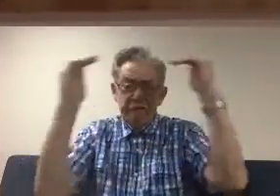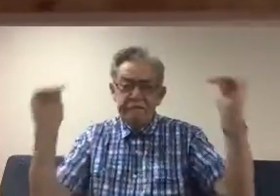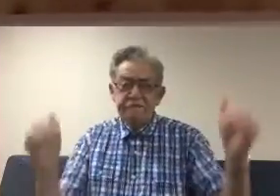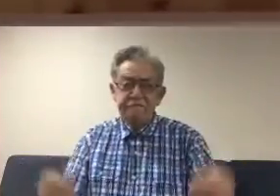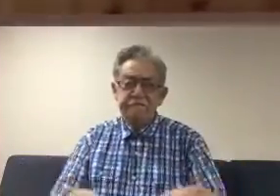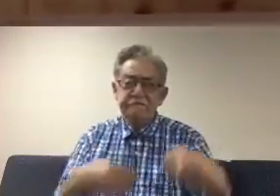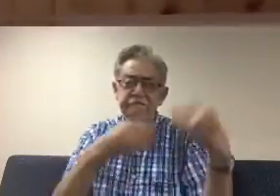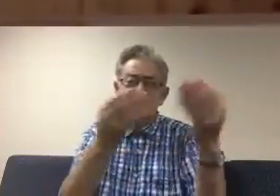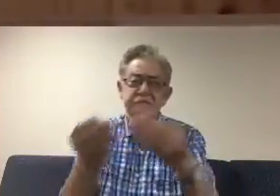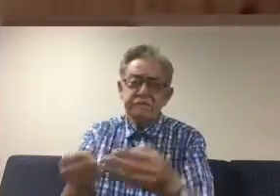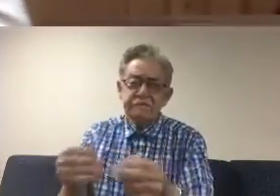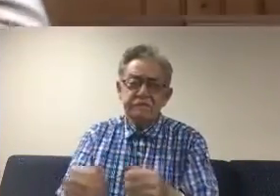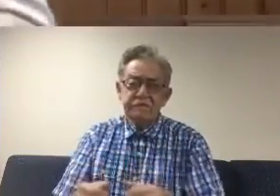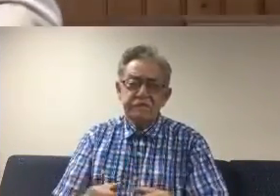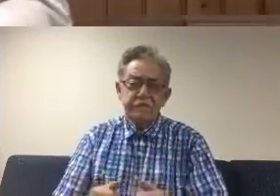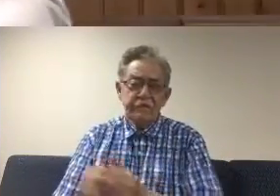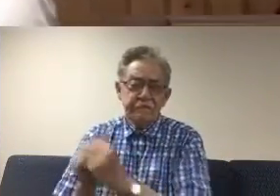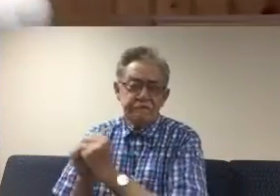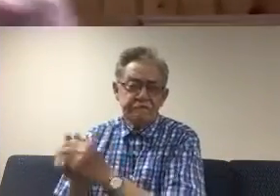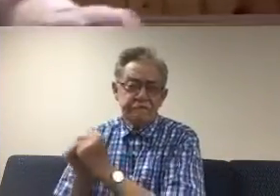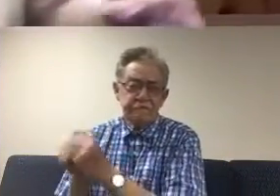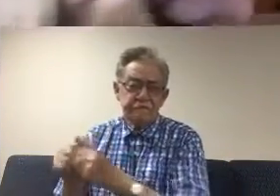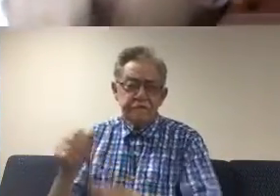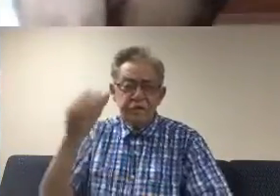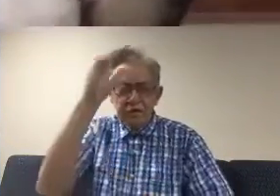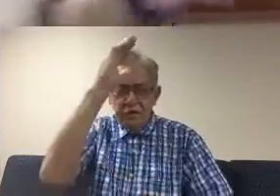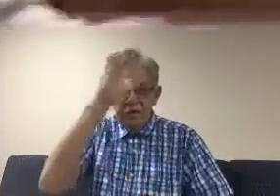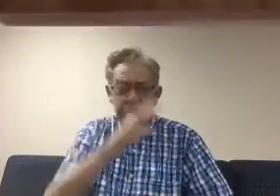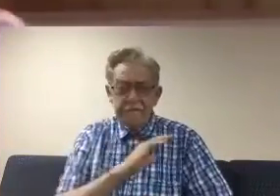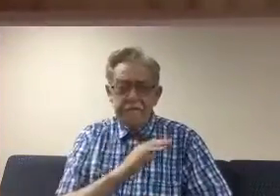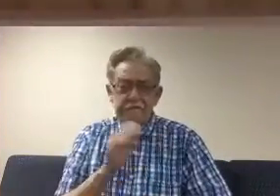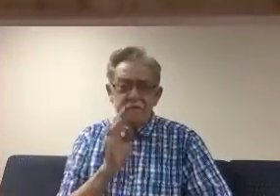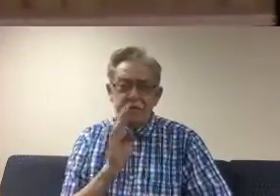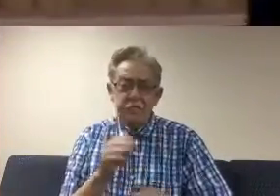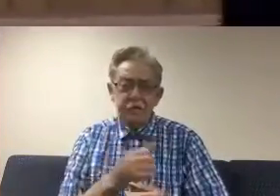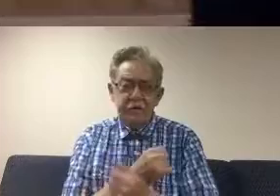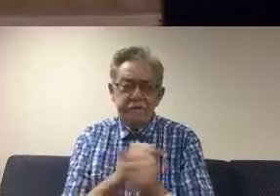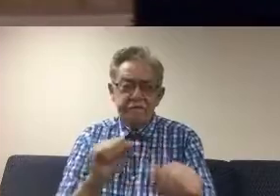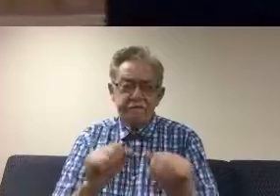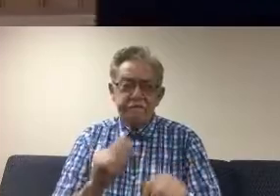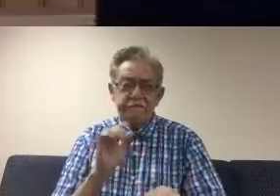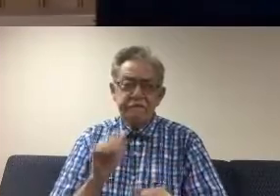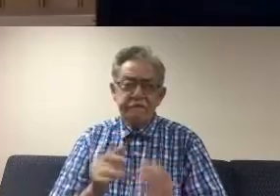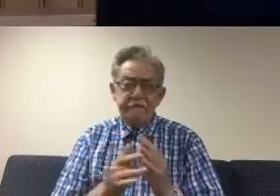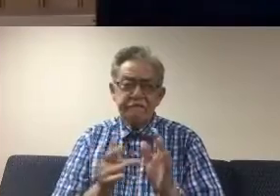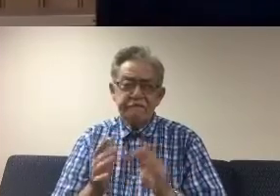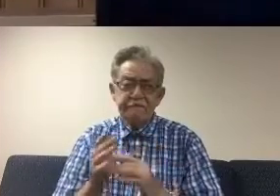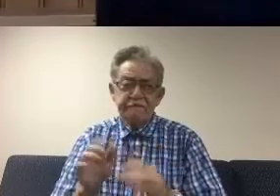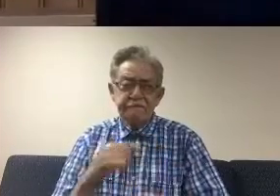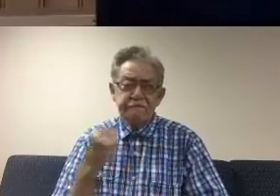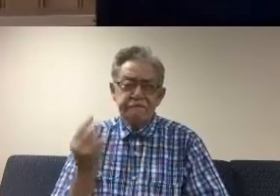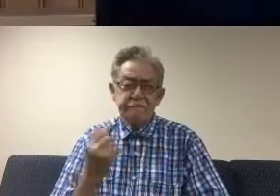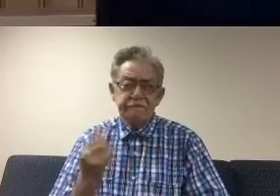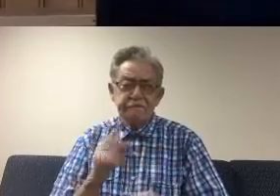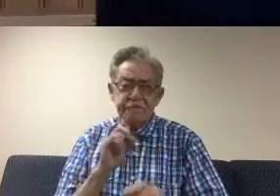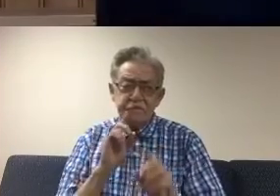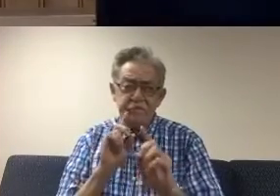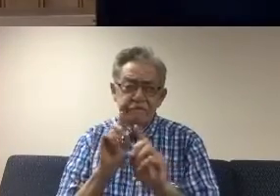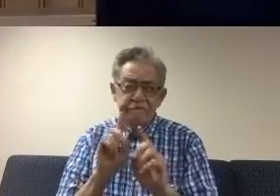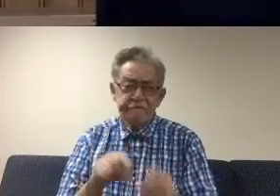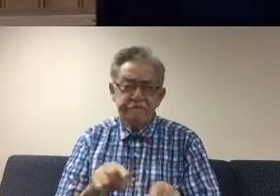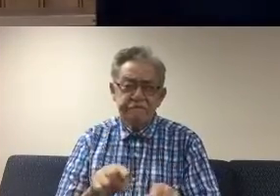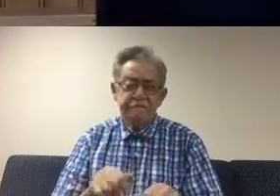what you need in your life. Jesus is the answer for learning how to model your life,